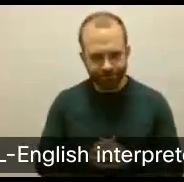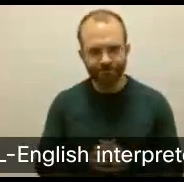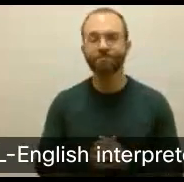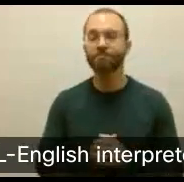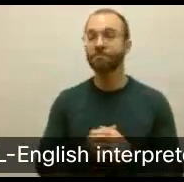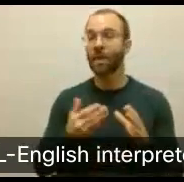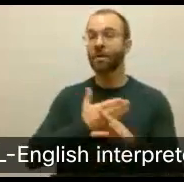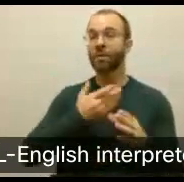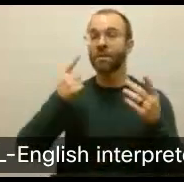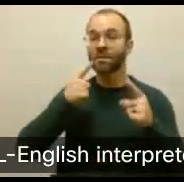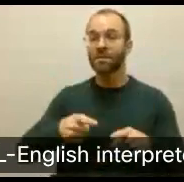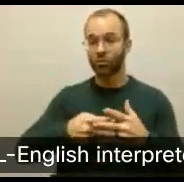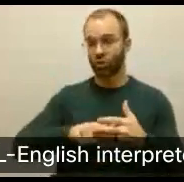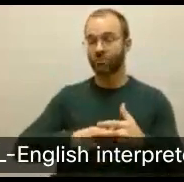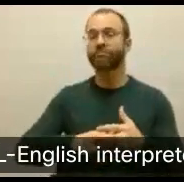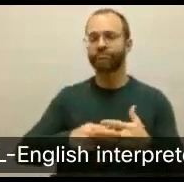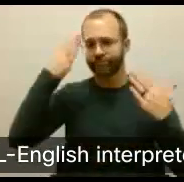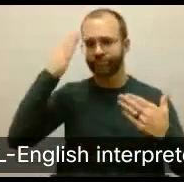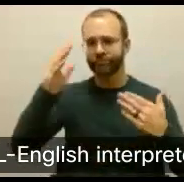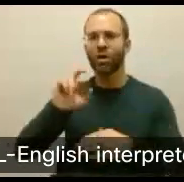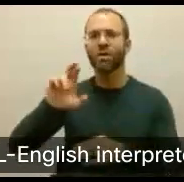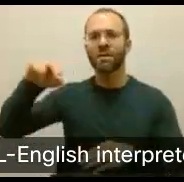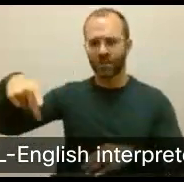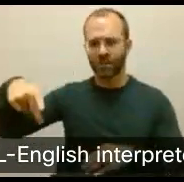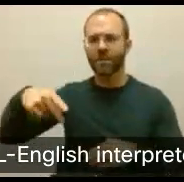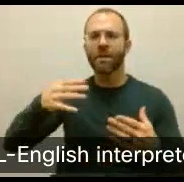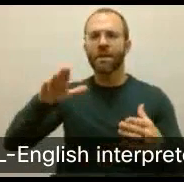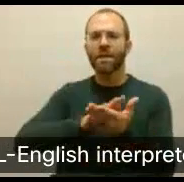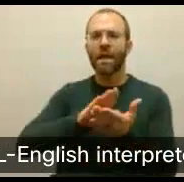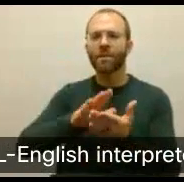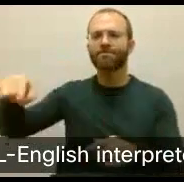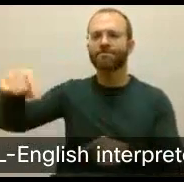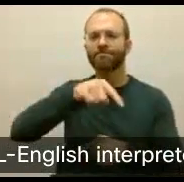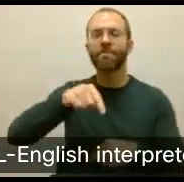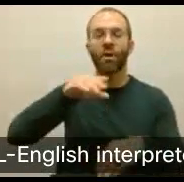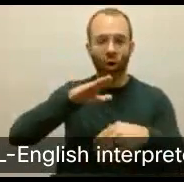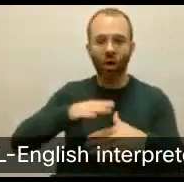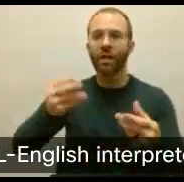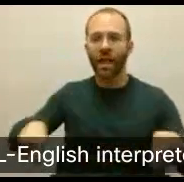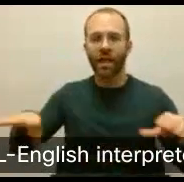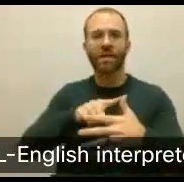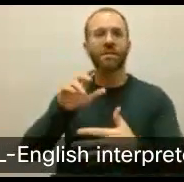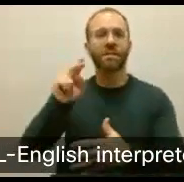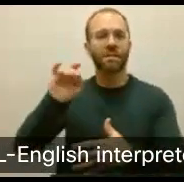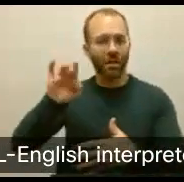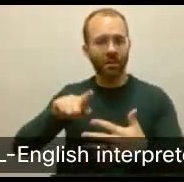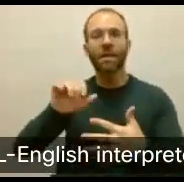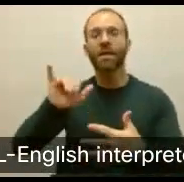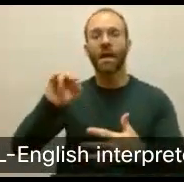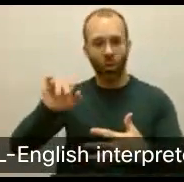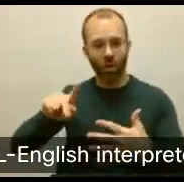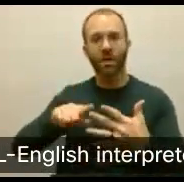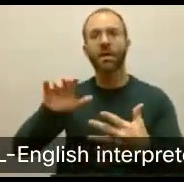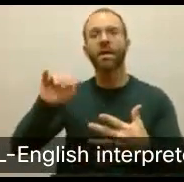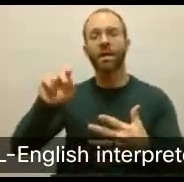Before we begin, I'd like to acknowledge that RRC Polytech campuses are located on the lands of Anishinaabe, Niniwak,